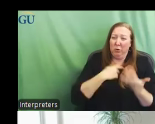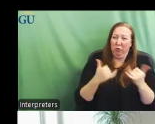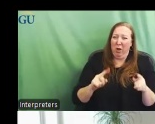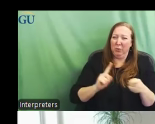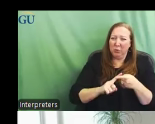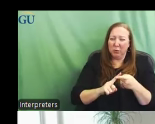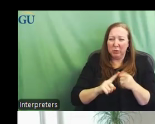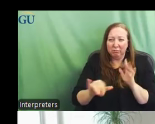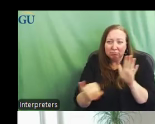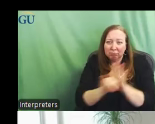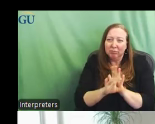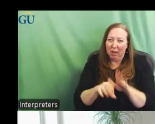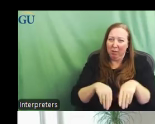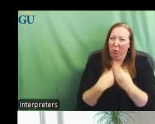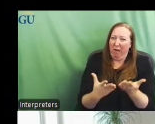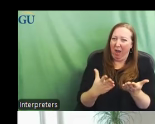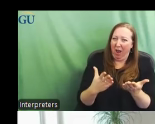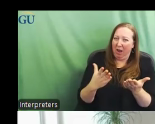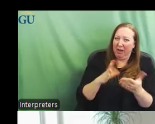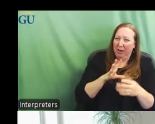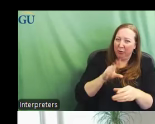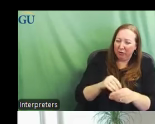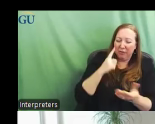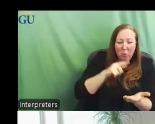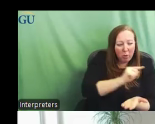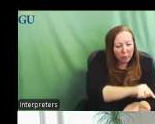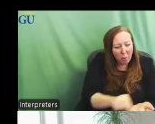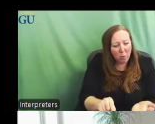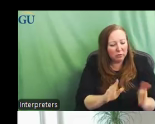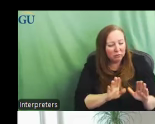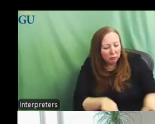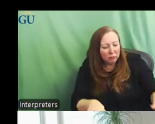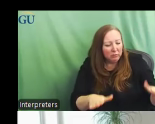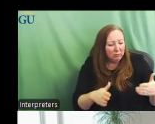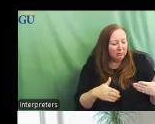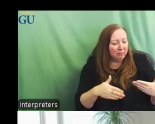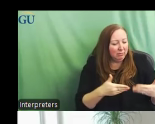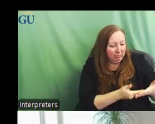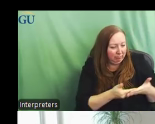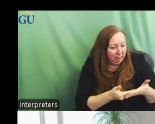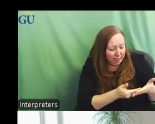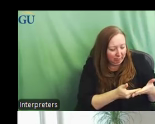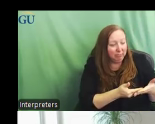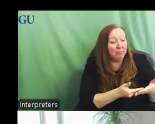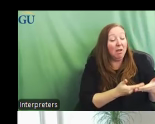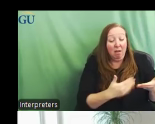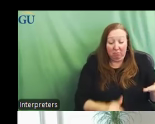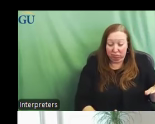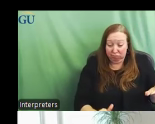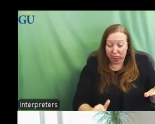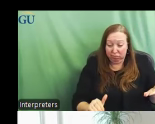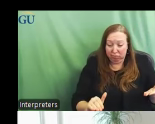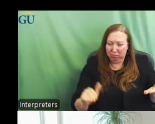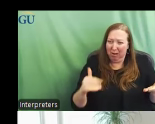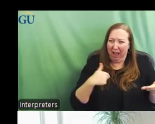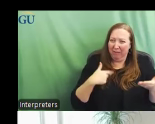and provide intervention for those infants and children who have later onset or progressive or acquired